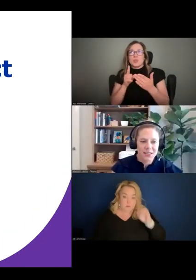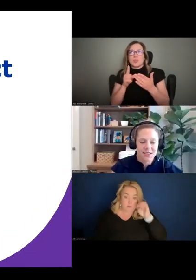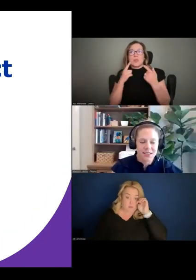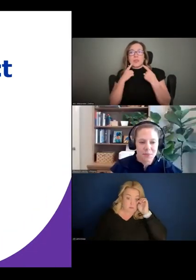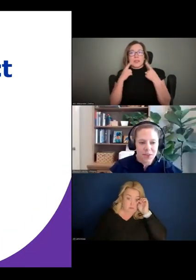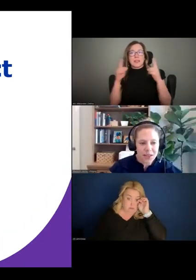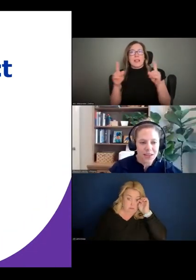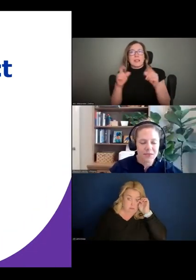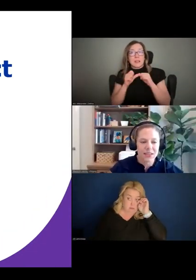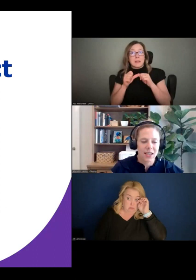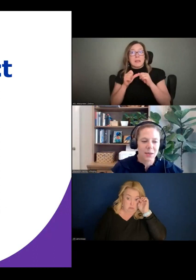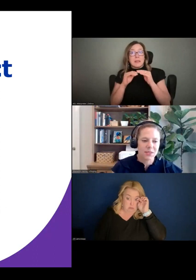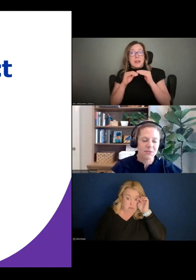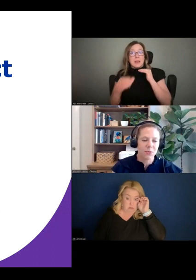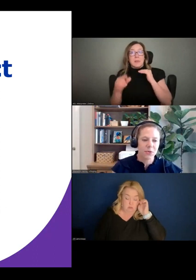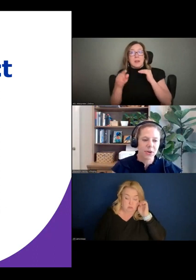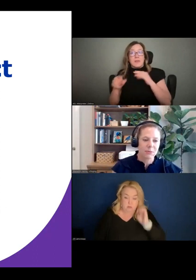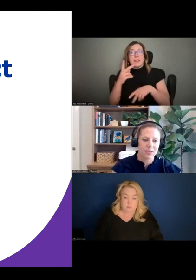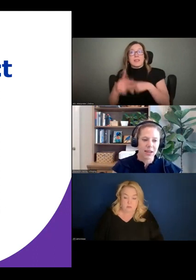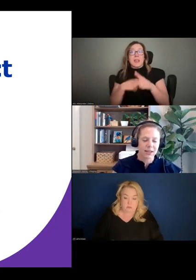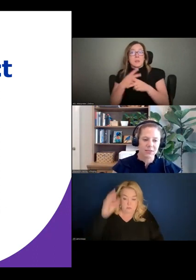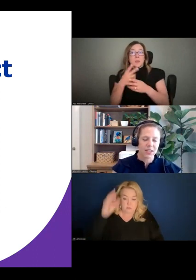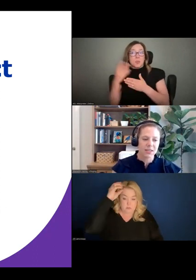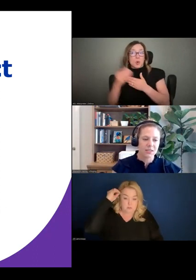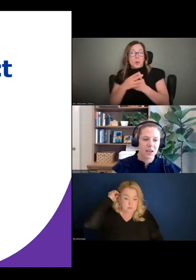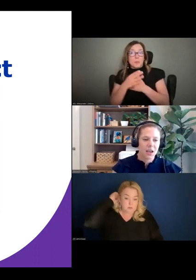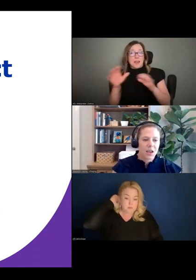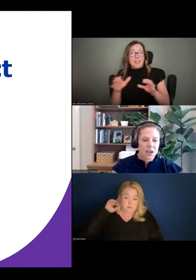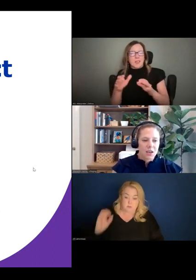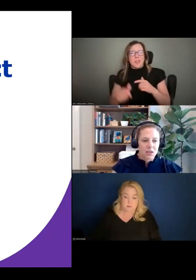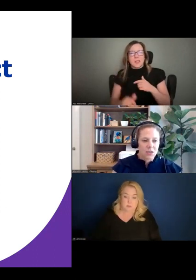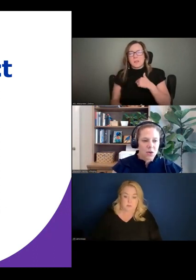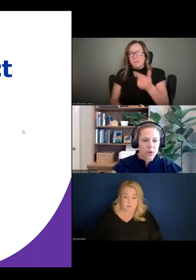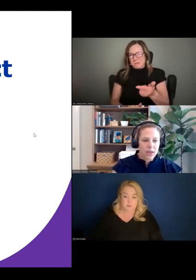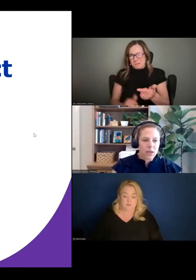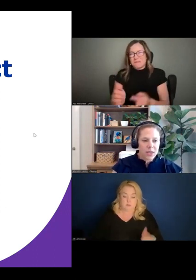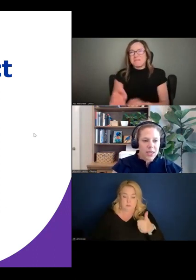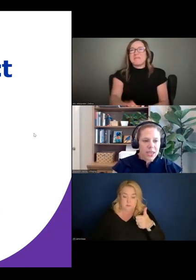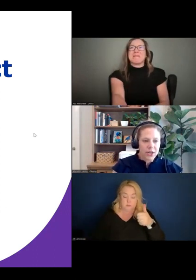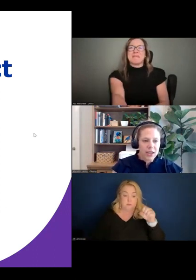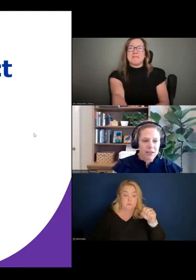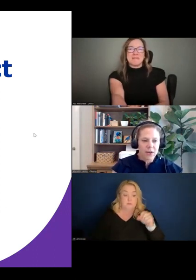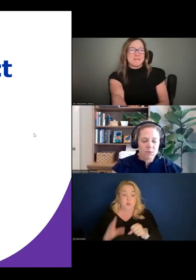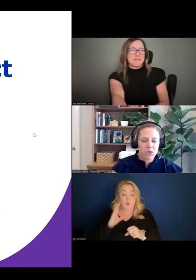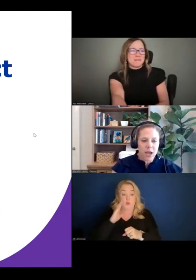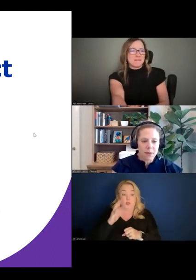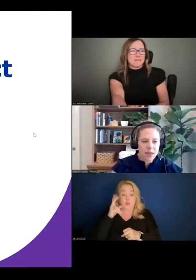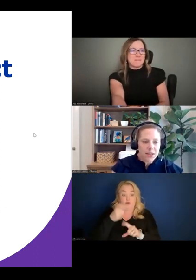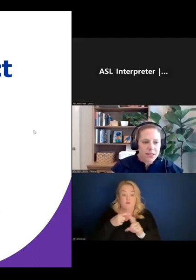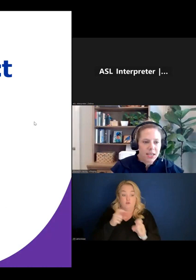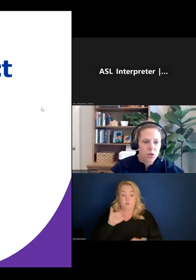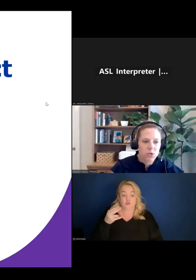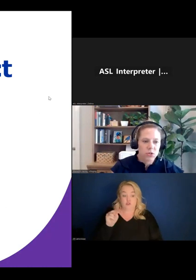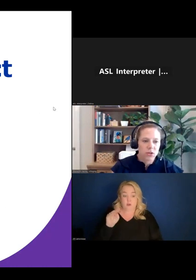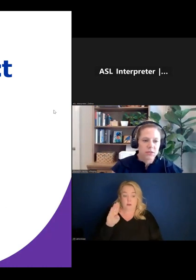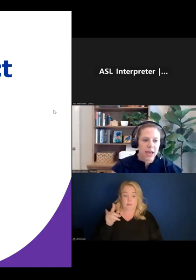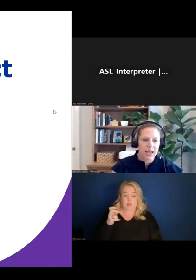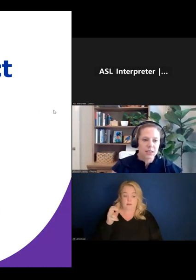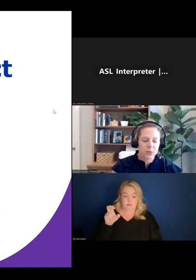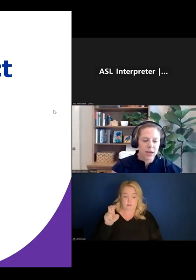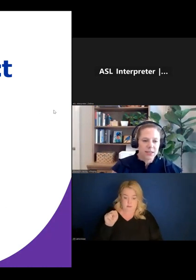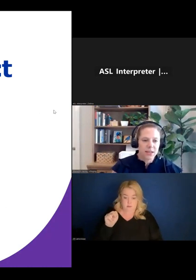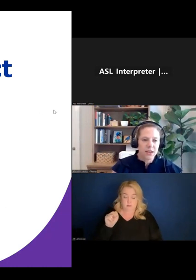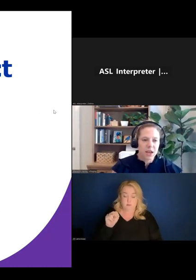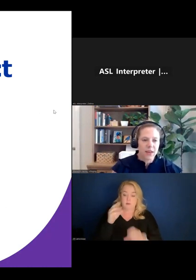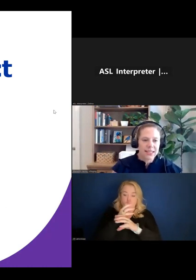and sustainability of these types of programs and activities. So we'll be hearing from John Balanson, who serves